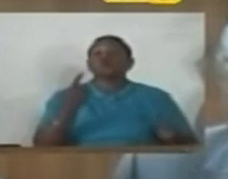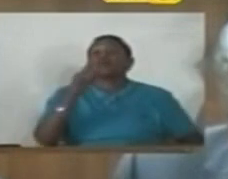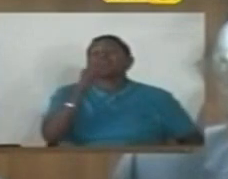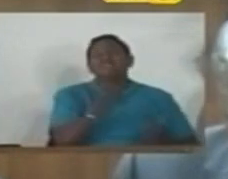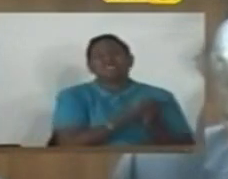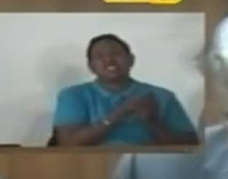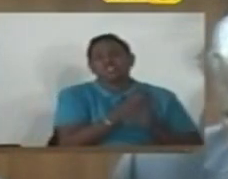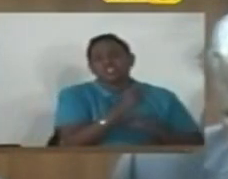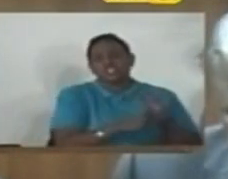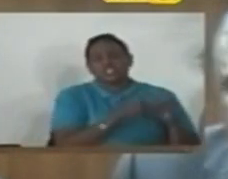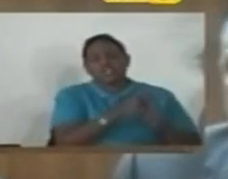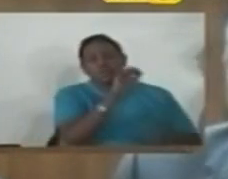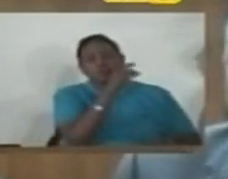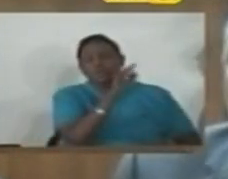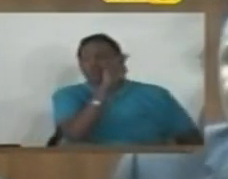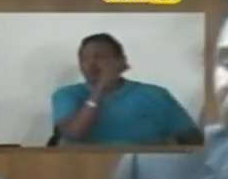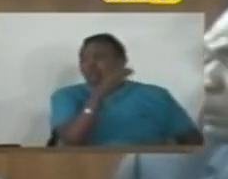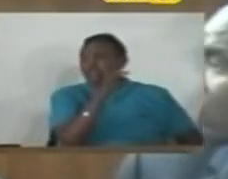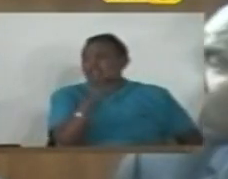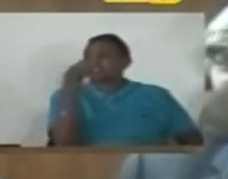2018-19,